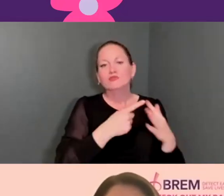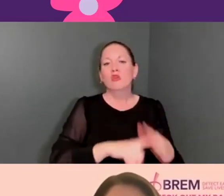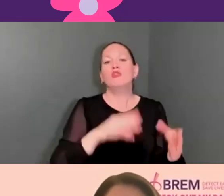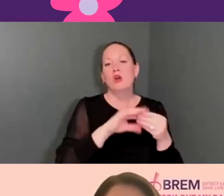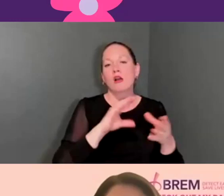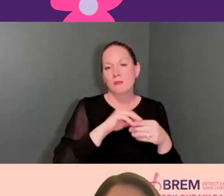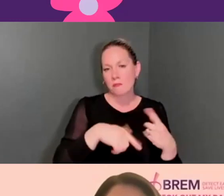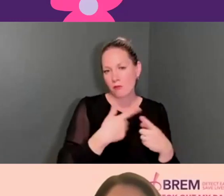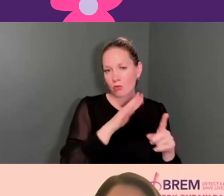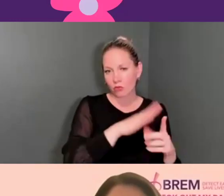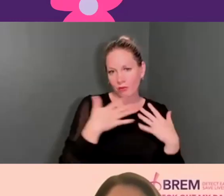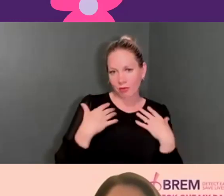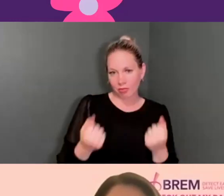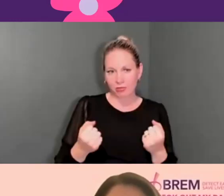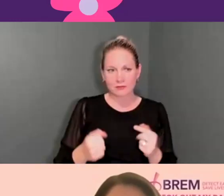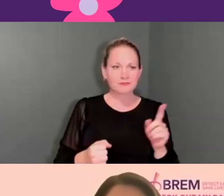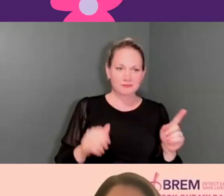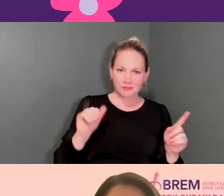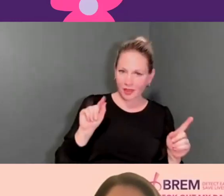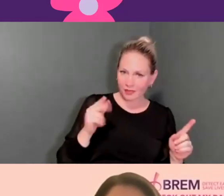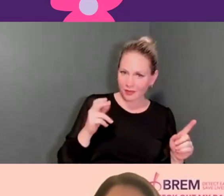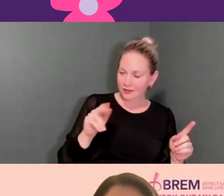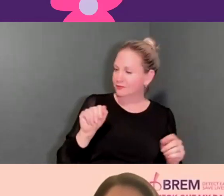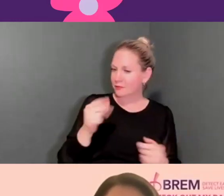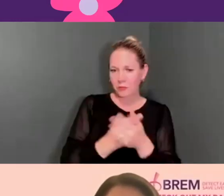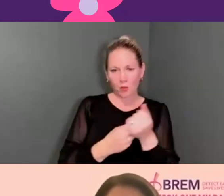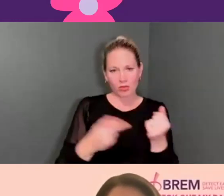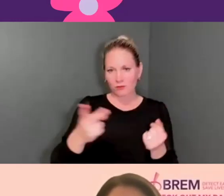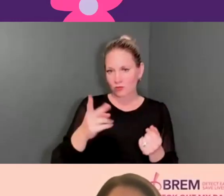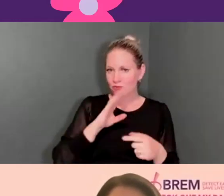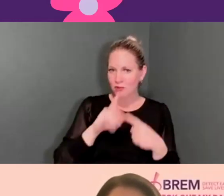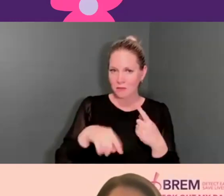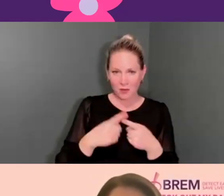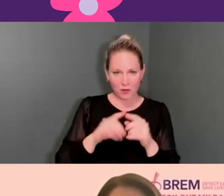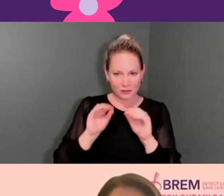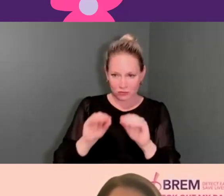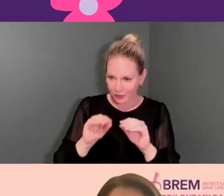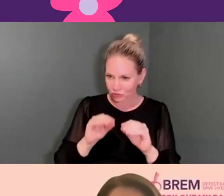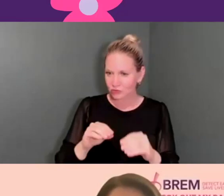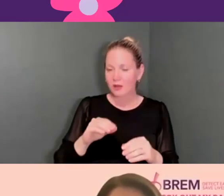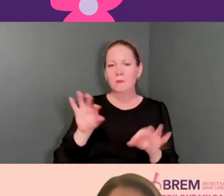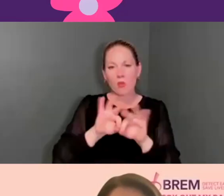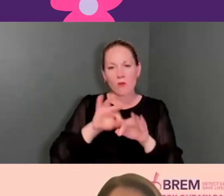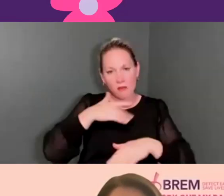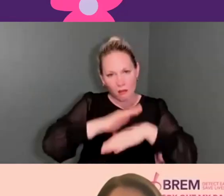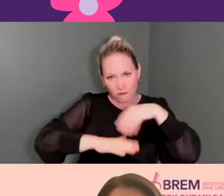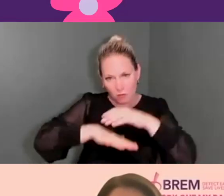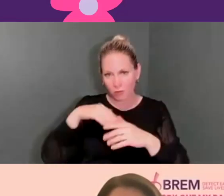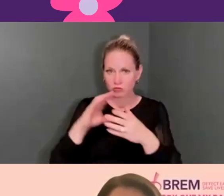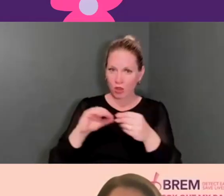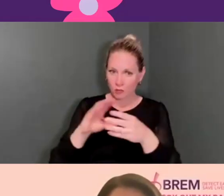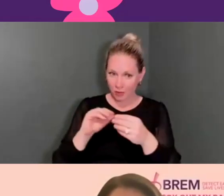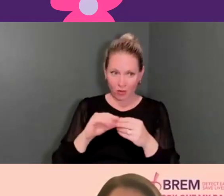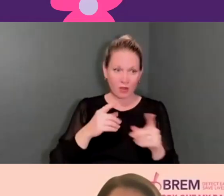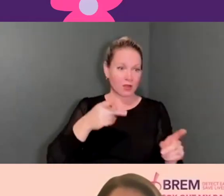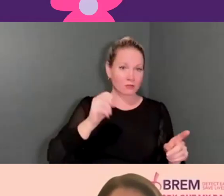Perla talked about the importance of getting comfortable talking about it, and what Allie did, how she approached her her diagnosis of learning about BRCA1 and 2